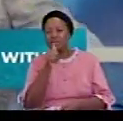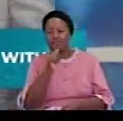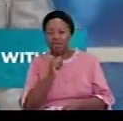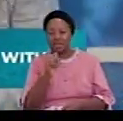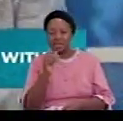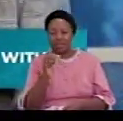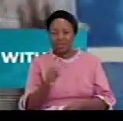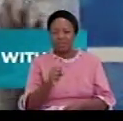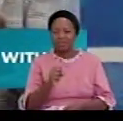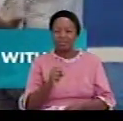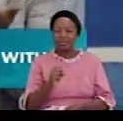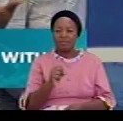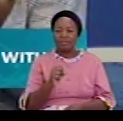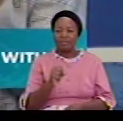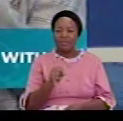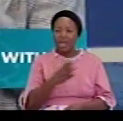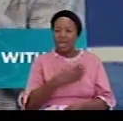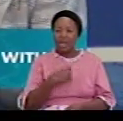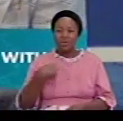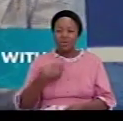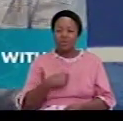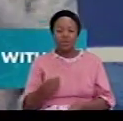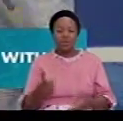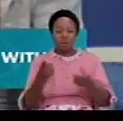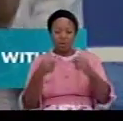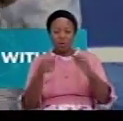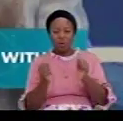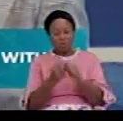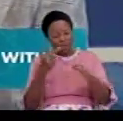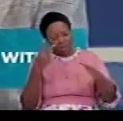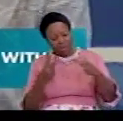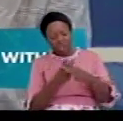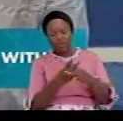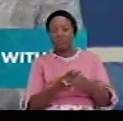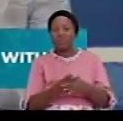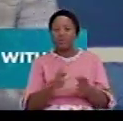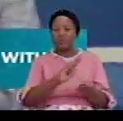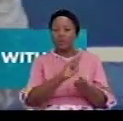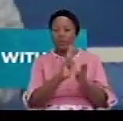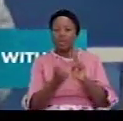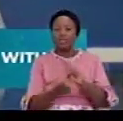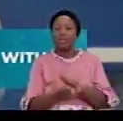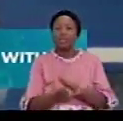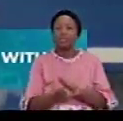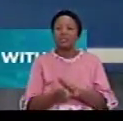And we come with transparent repentance.